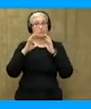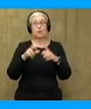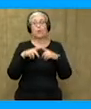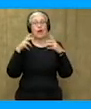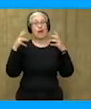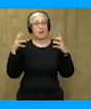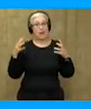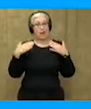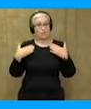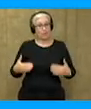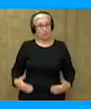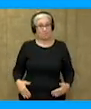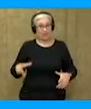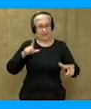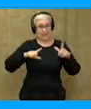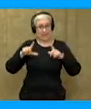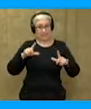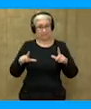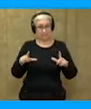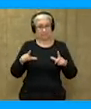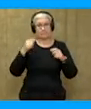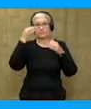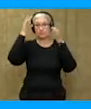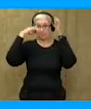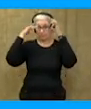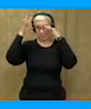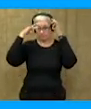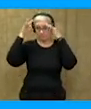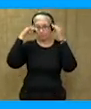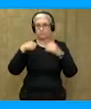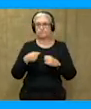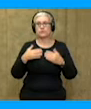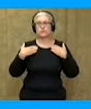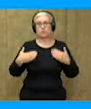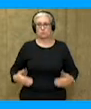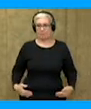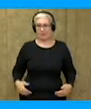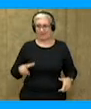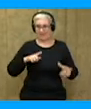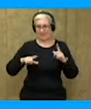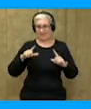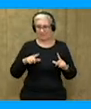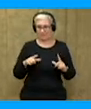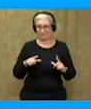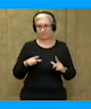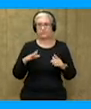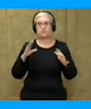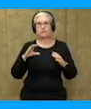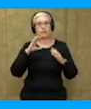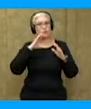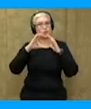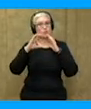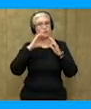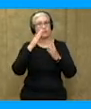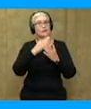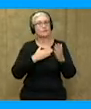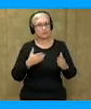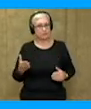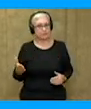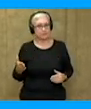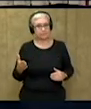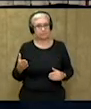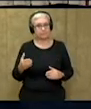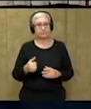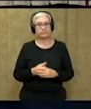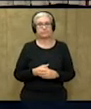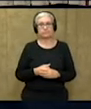lot without saying anything. Your facial expressions, your body language, all of that communicates something. At